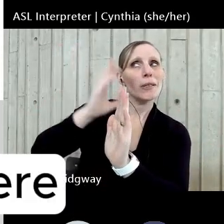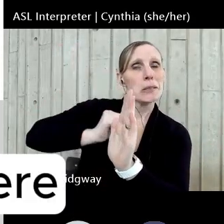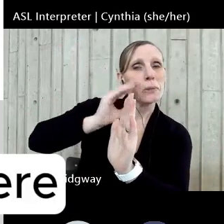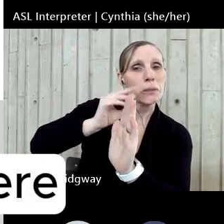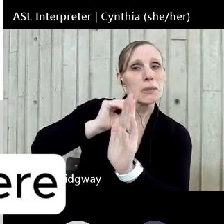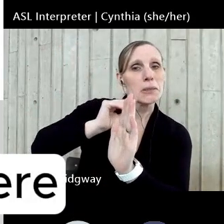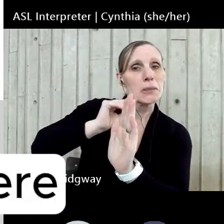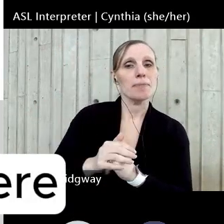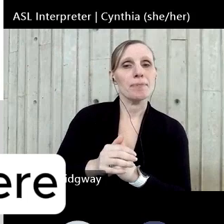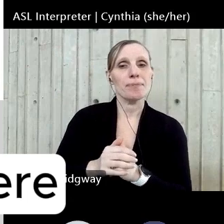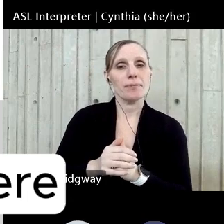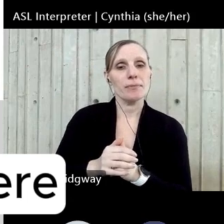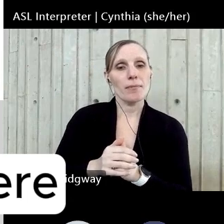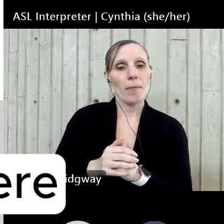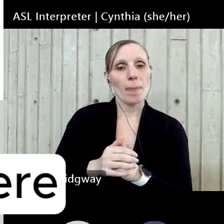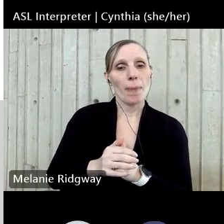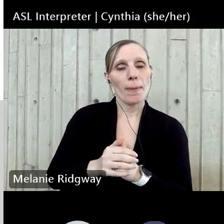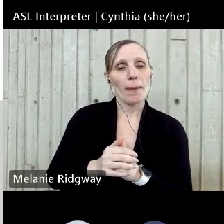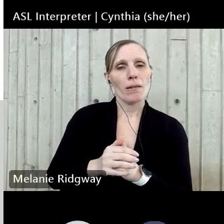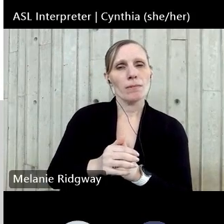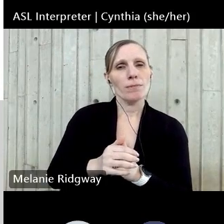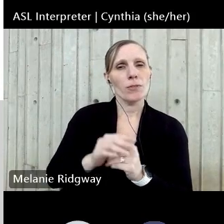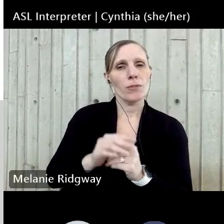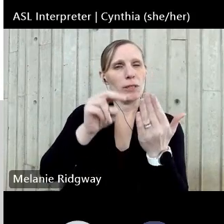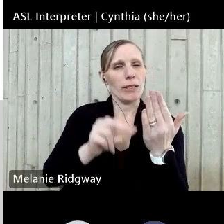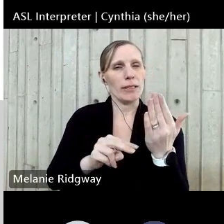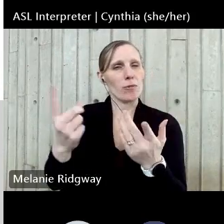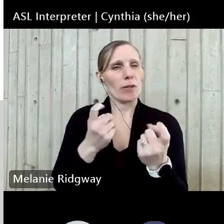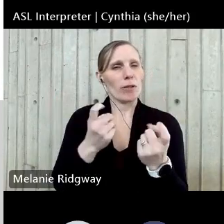Sorry, just looking at a couple questions here.